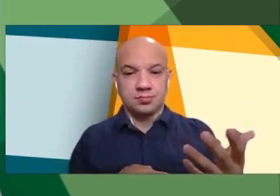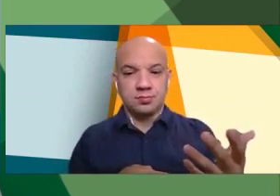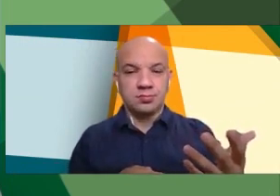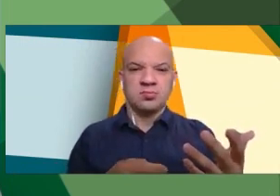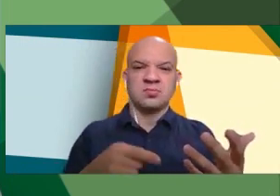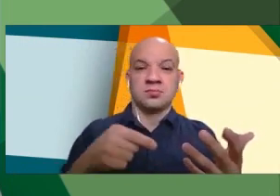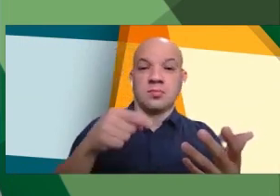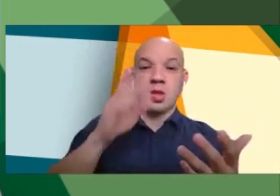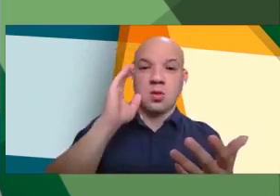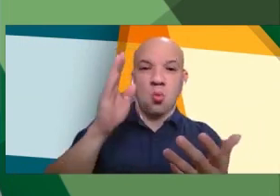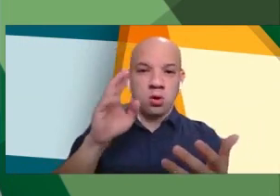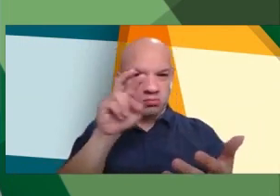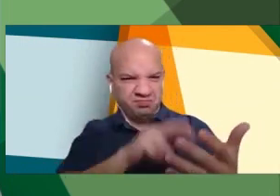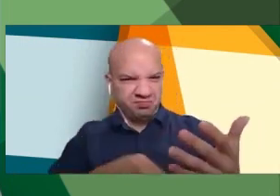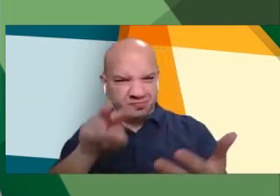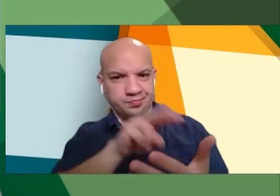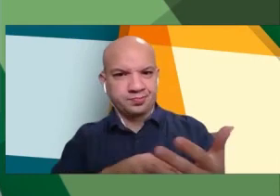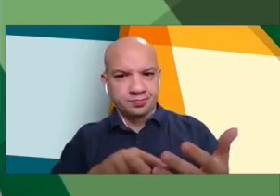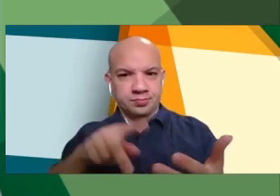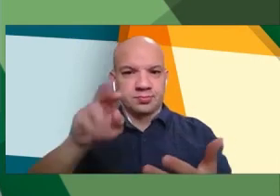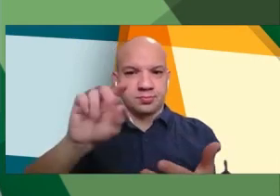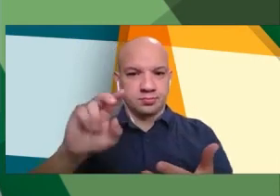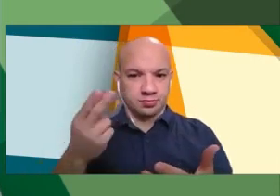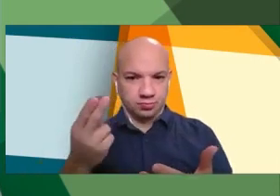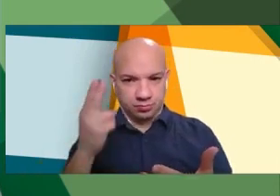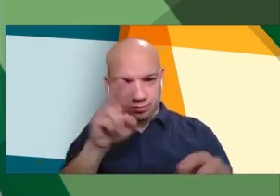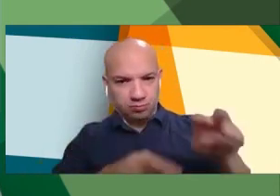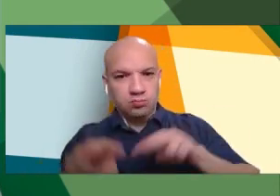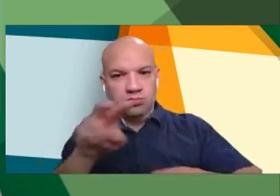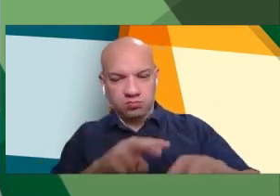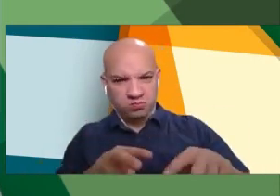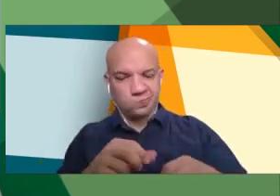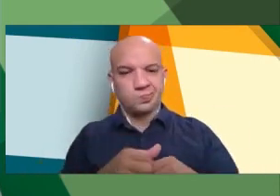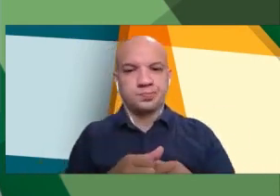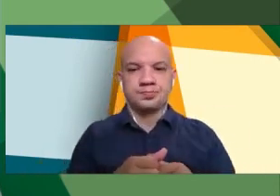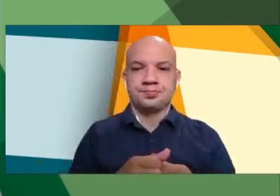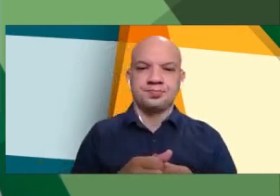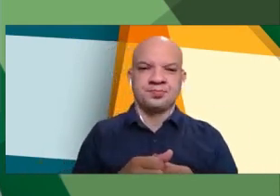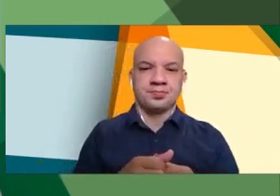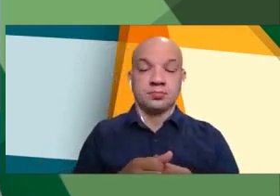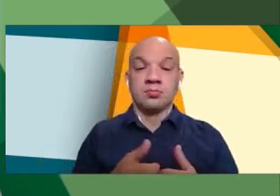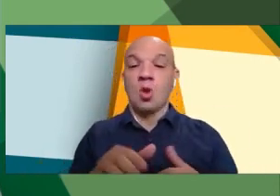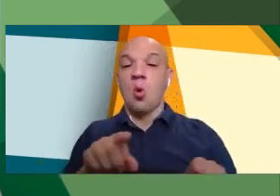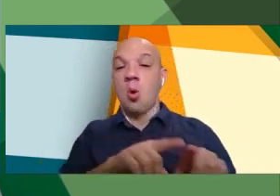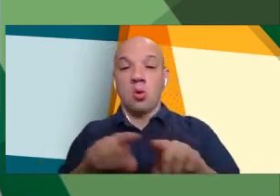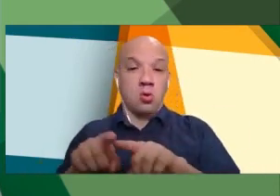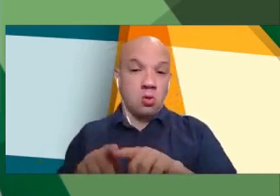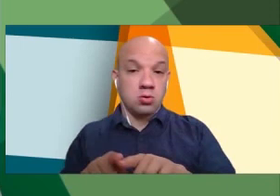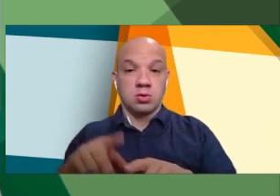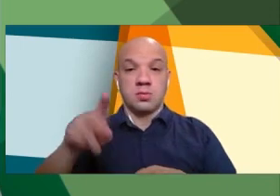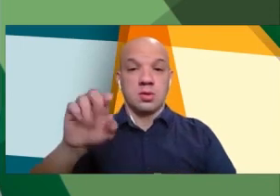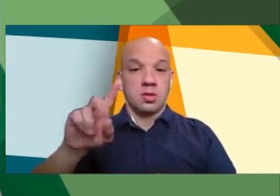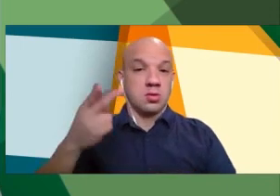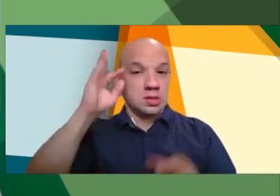sent. The PRDOH also reserve the right to extend this term as may